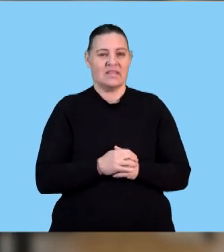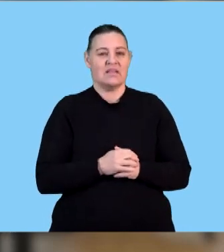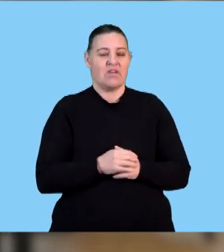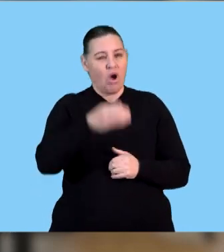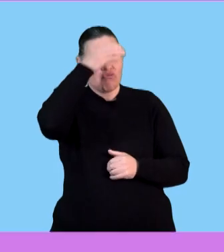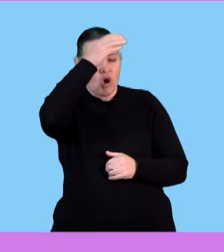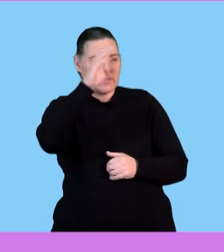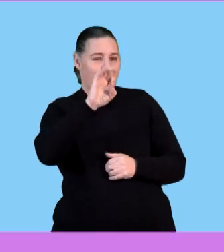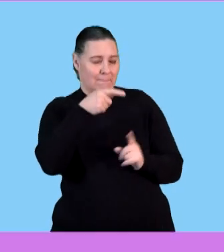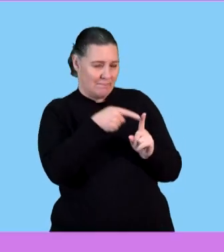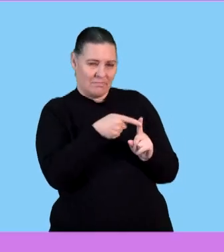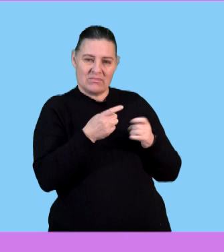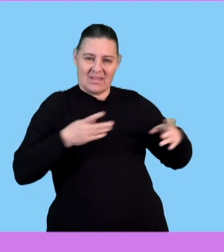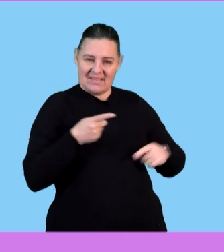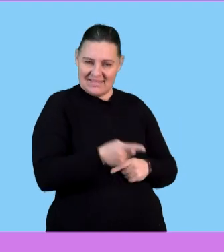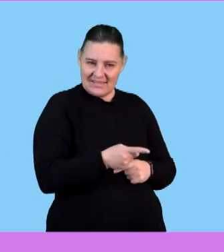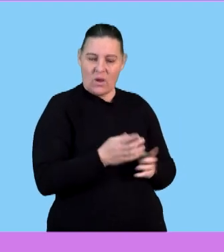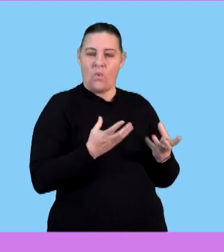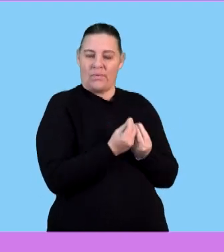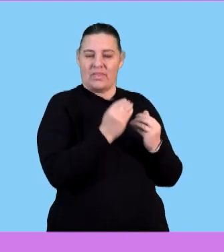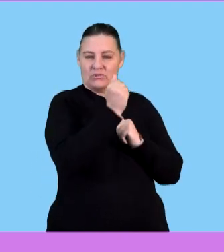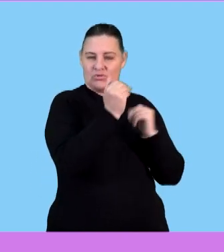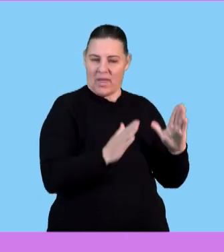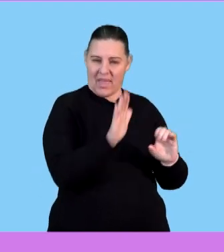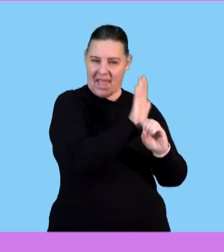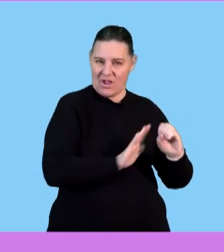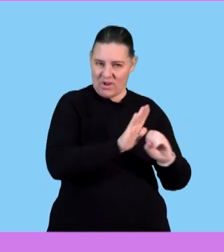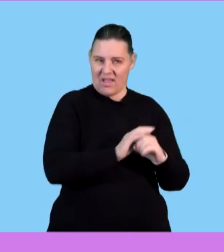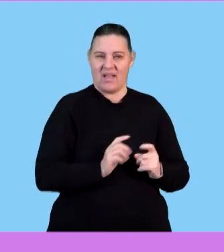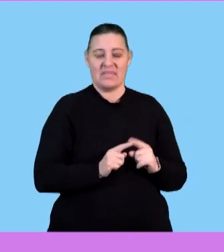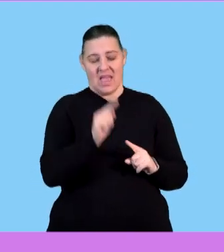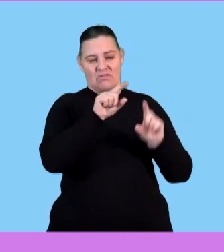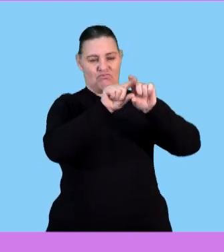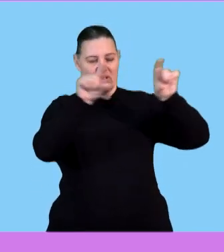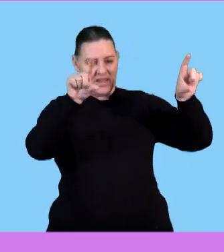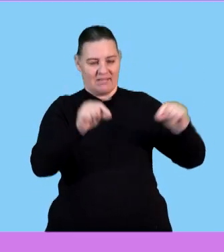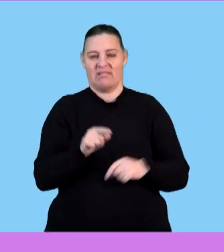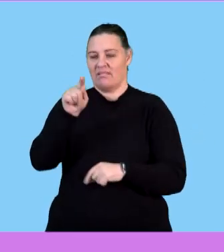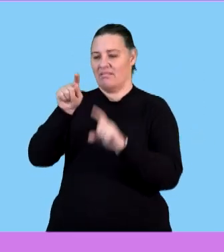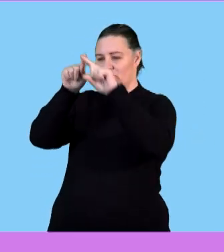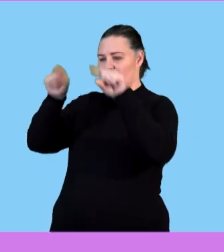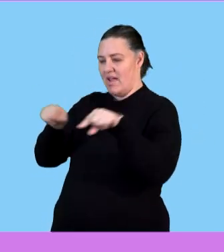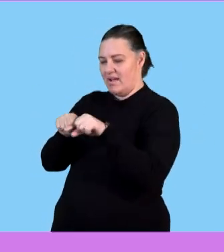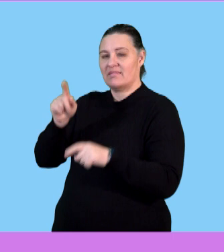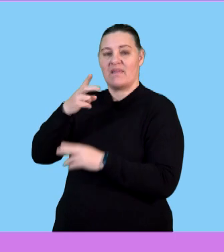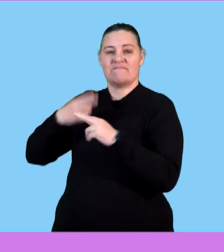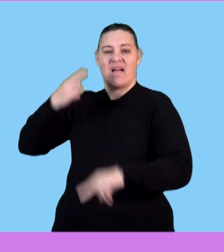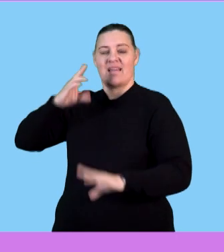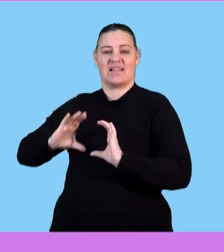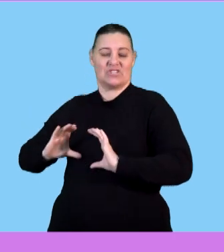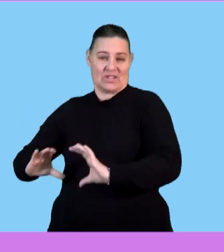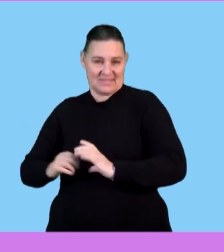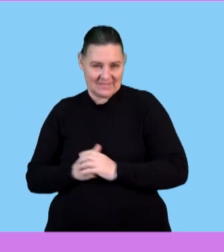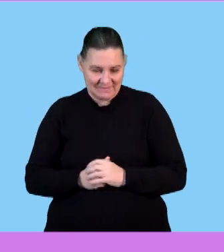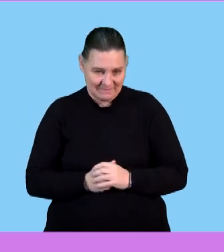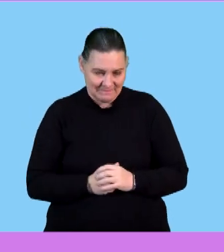So if I look at it, that was a concept map we started off with. We started off the square, went to the rectangle, went to the